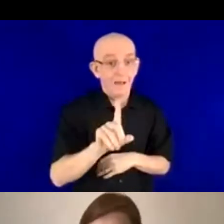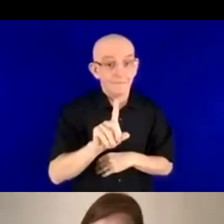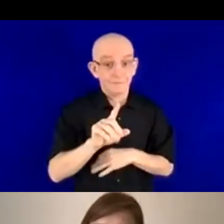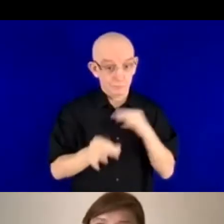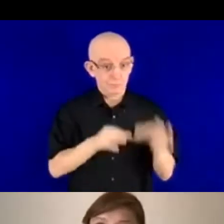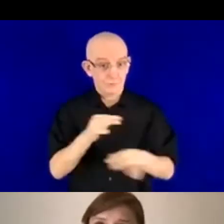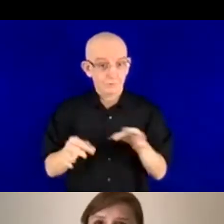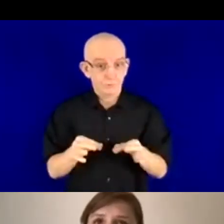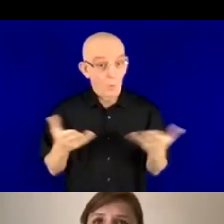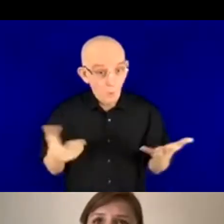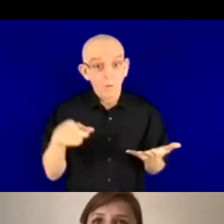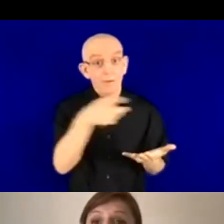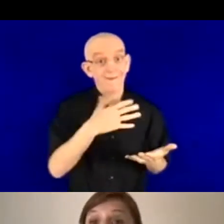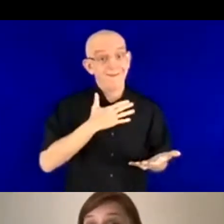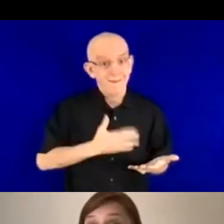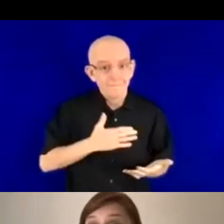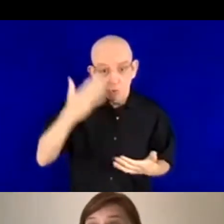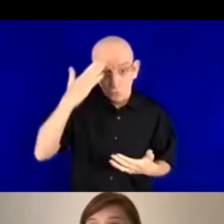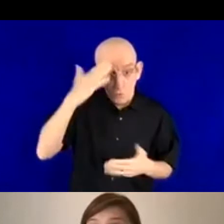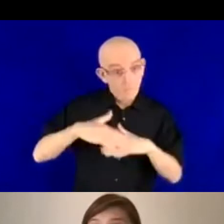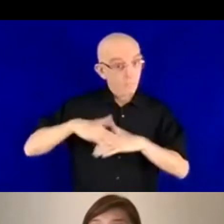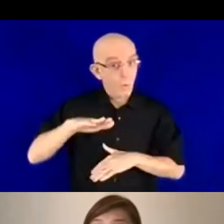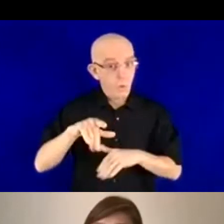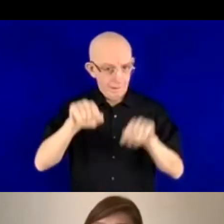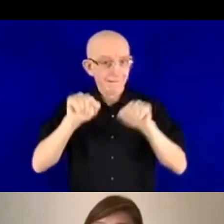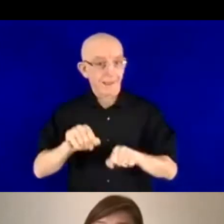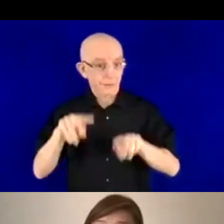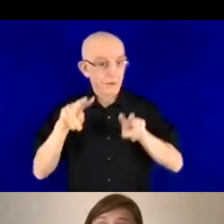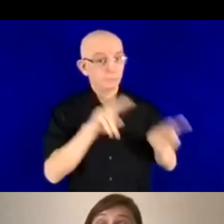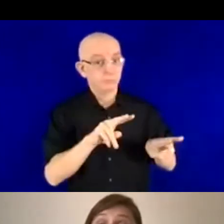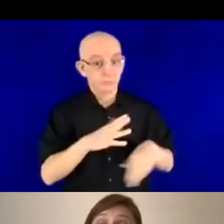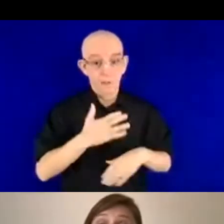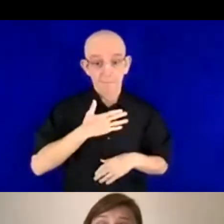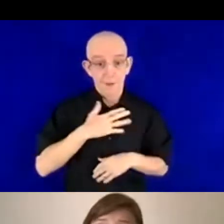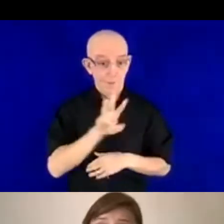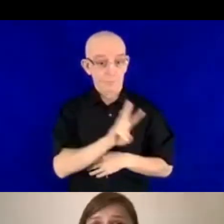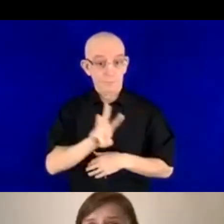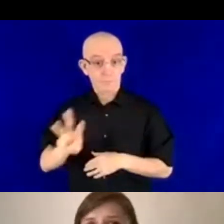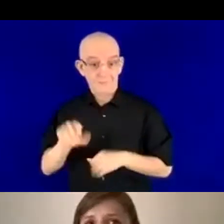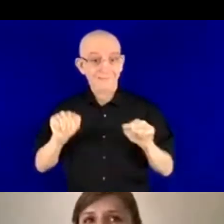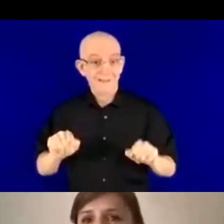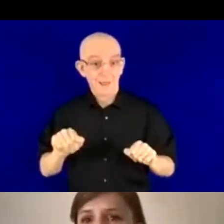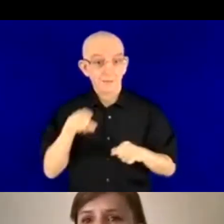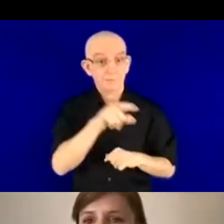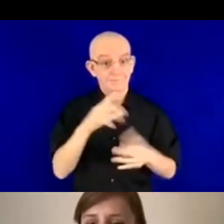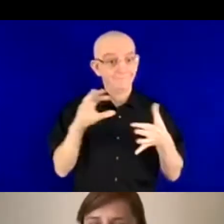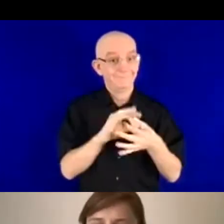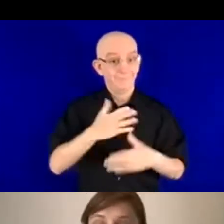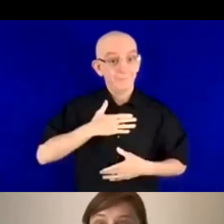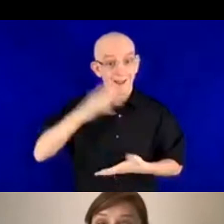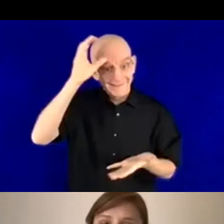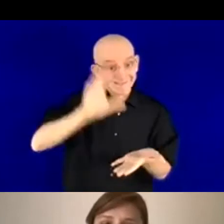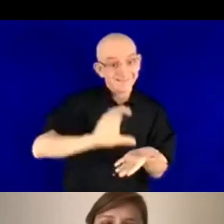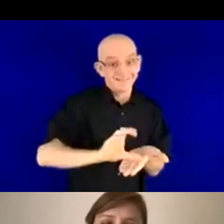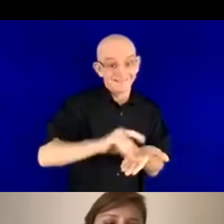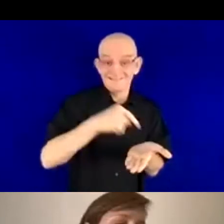a 20-minute presentation I gave during my PhD defense. But this is not what I want to focus on